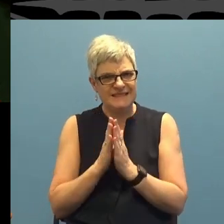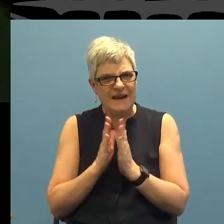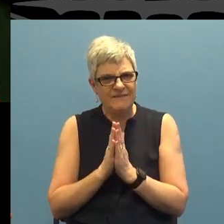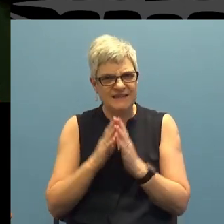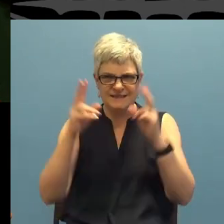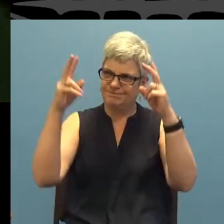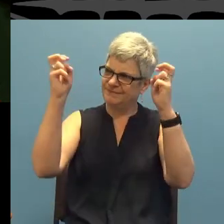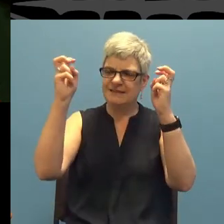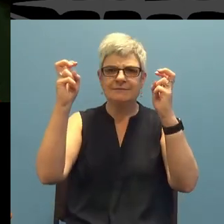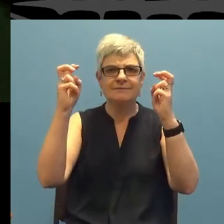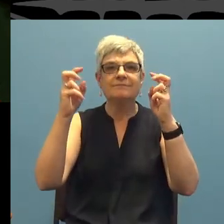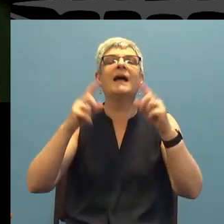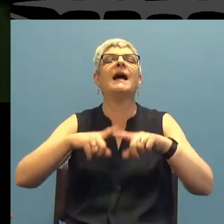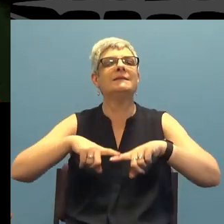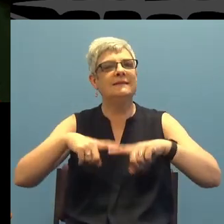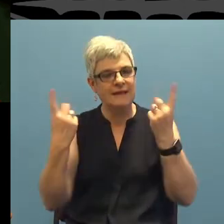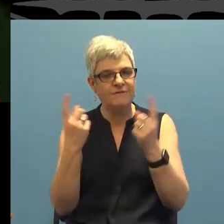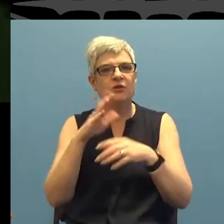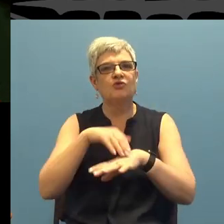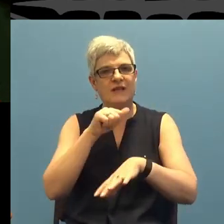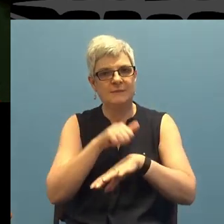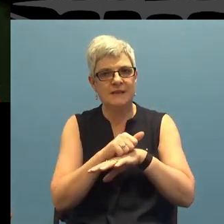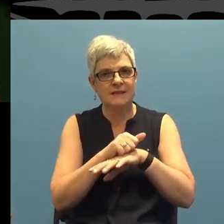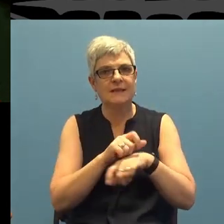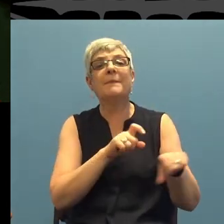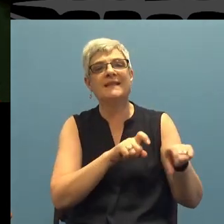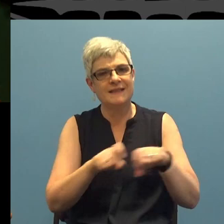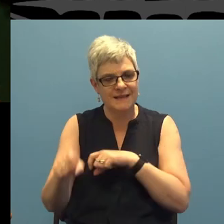Very Different Christmas is Still Christmas.